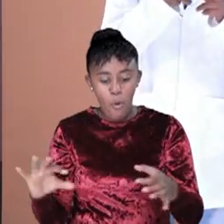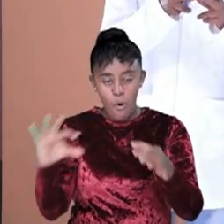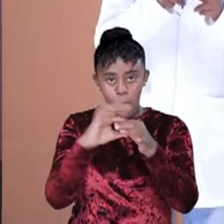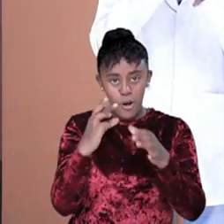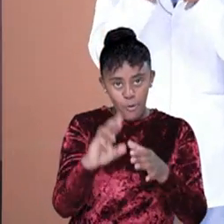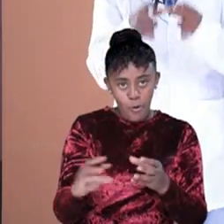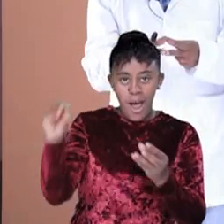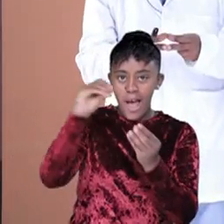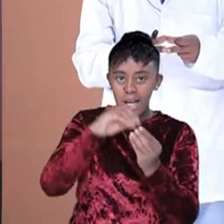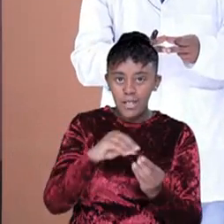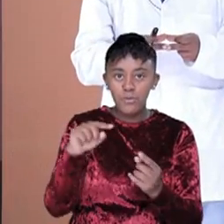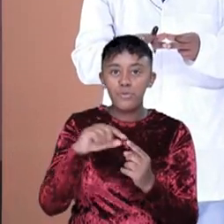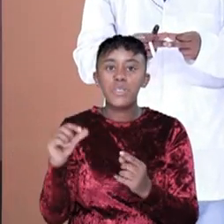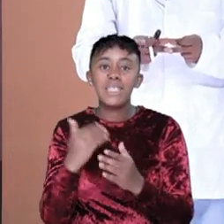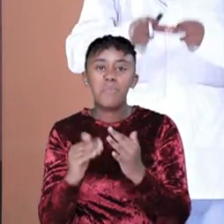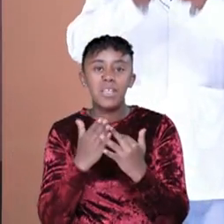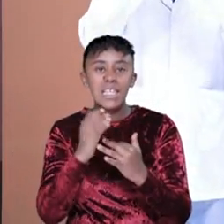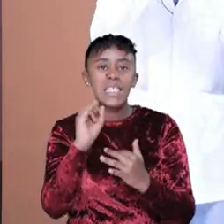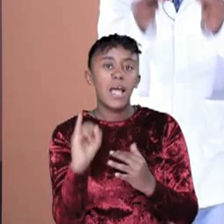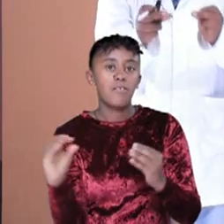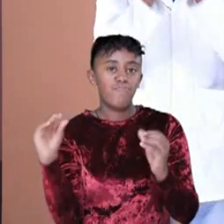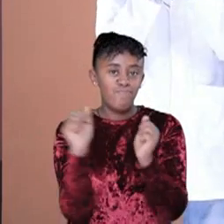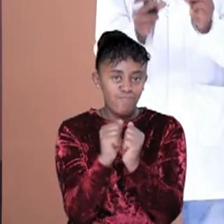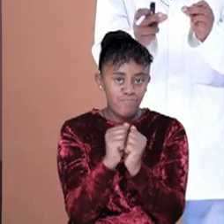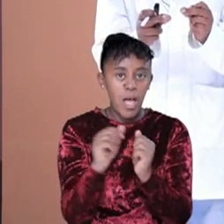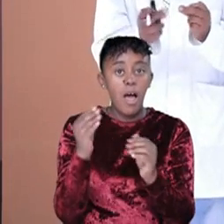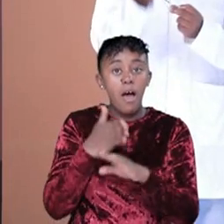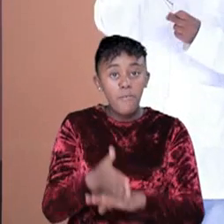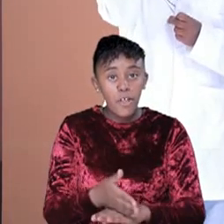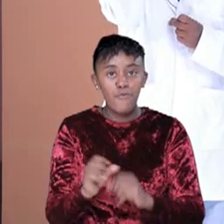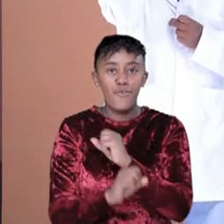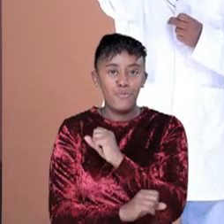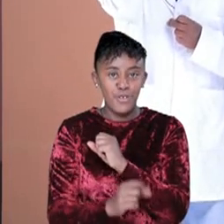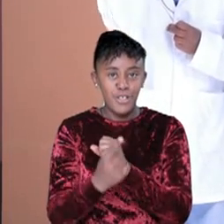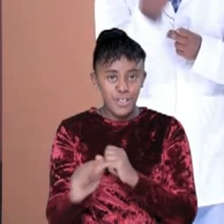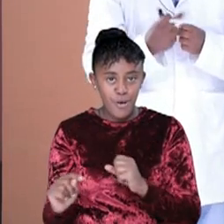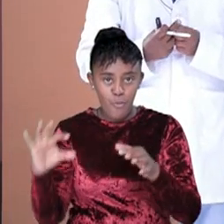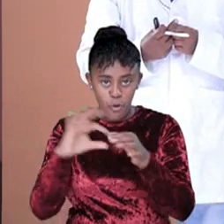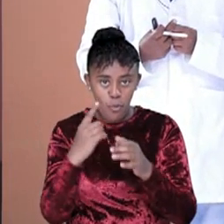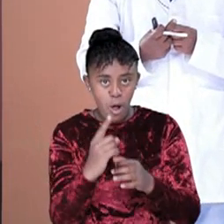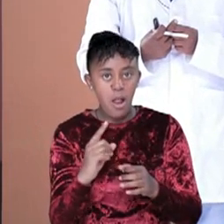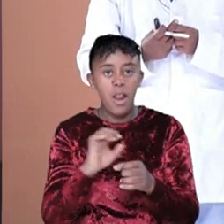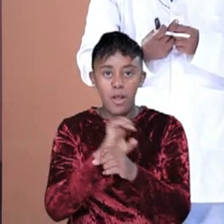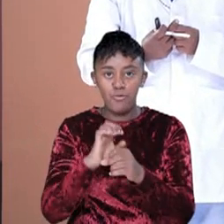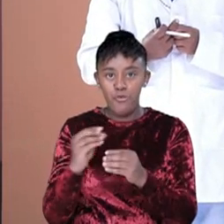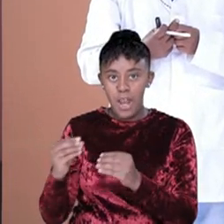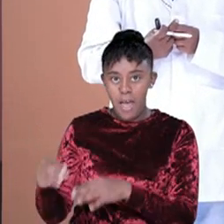to semiconductor silicon, after forming the bond, 1 electron is left.